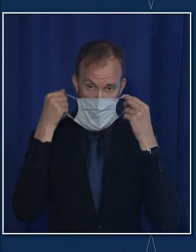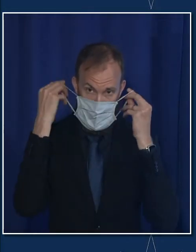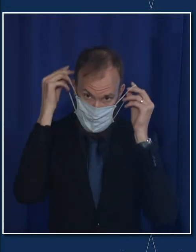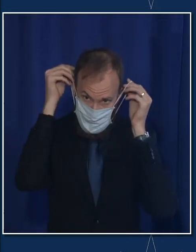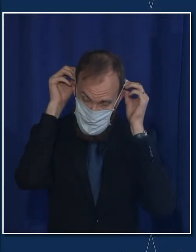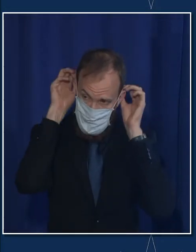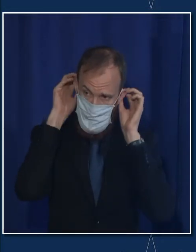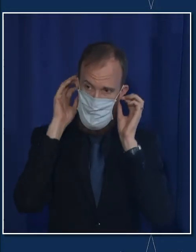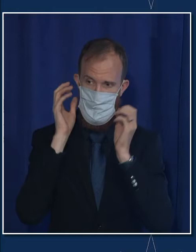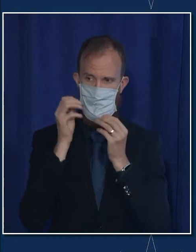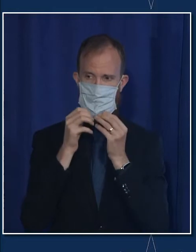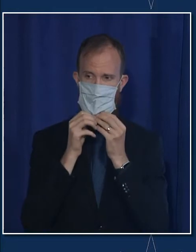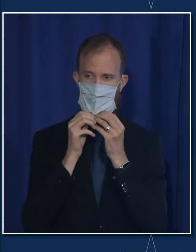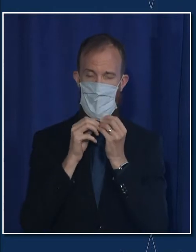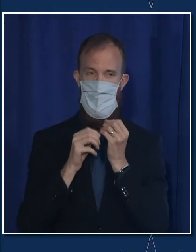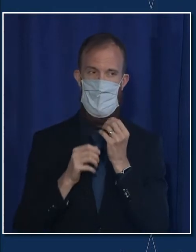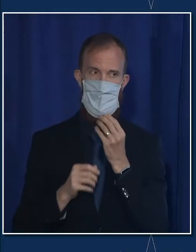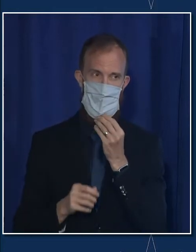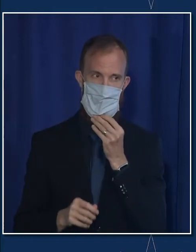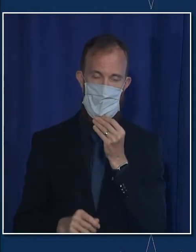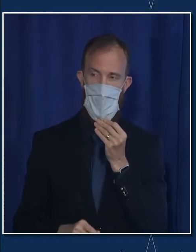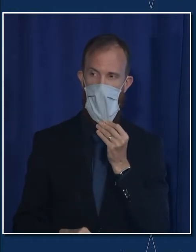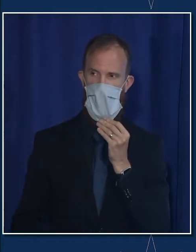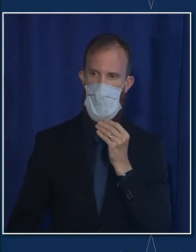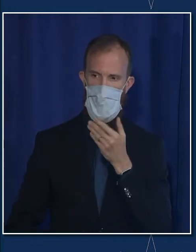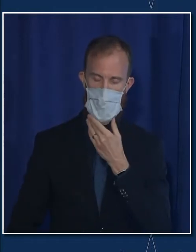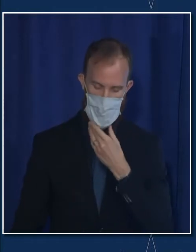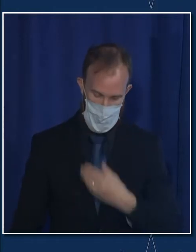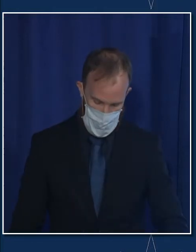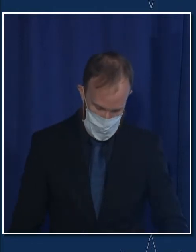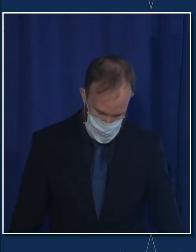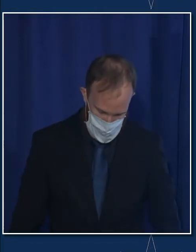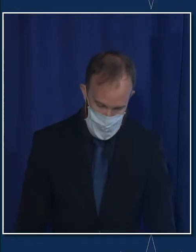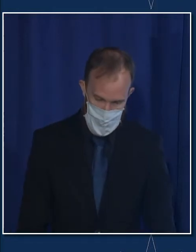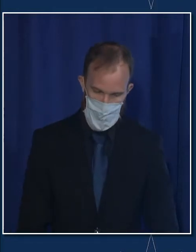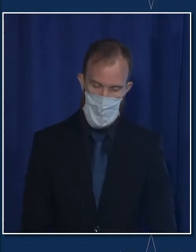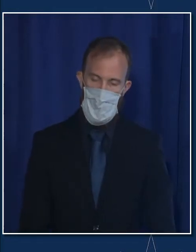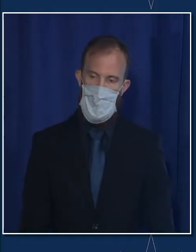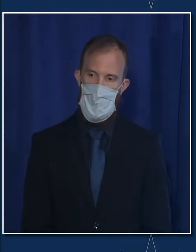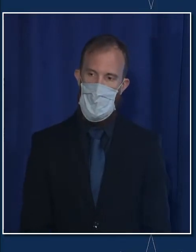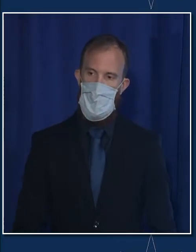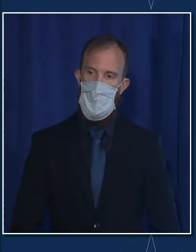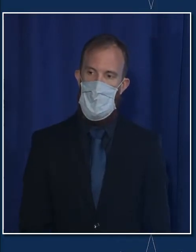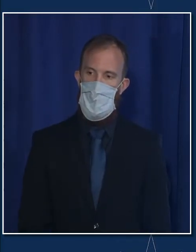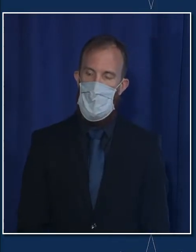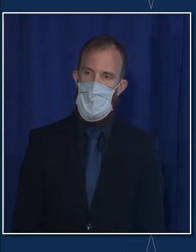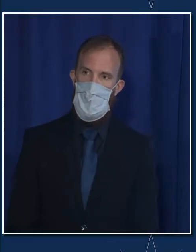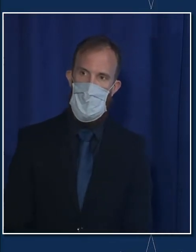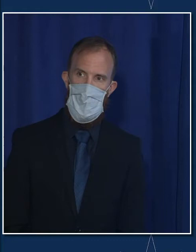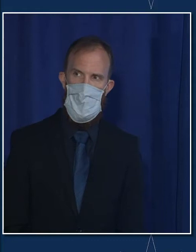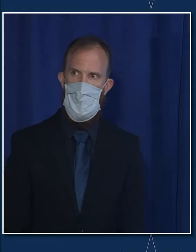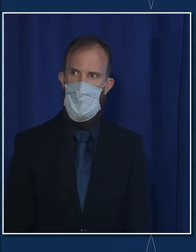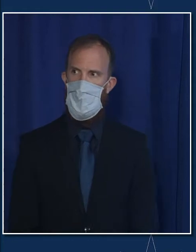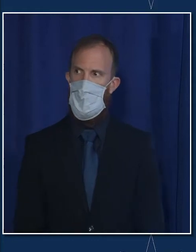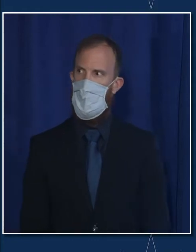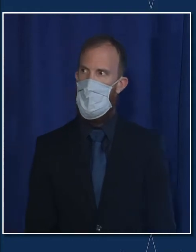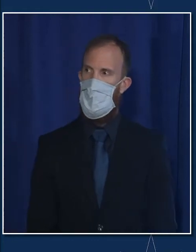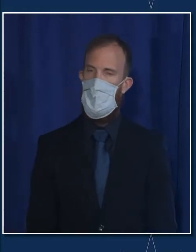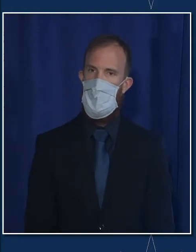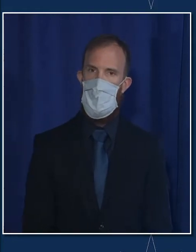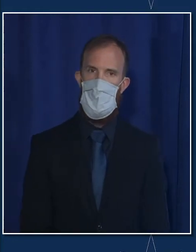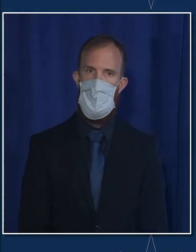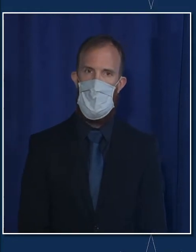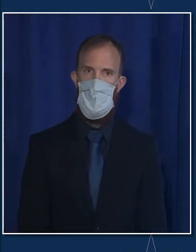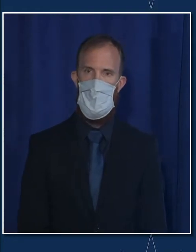unos avances que hemos constatado para el día de hoy, ¿verdad? El Departamento de Salud Pública de Chicago